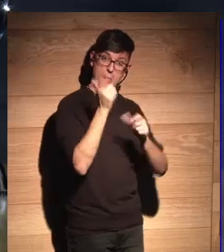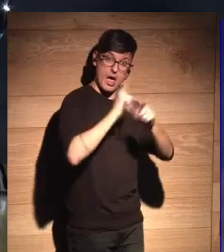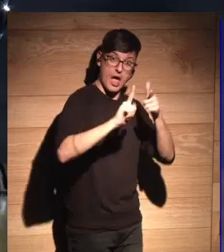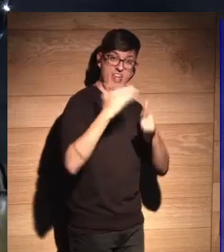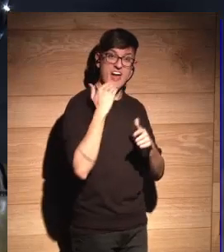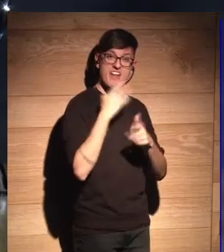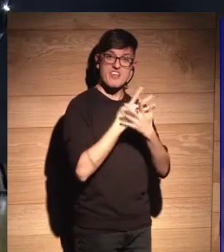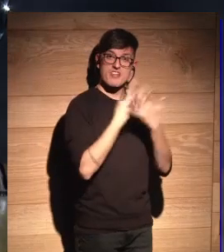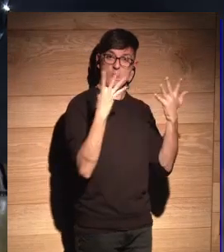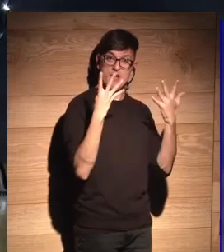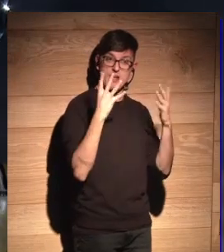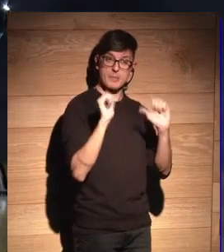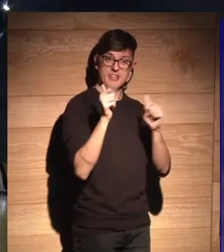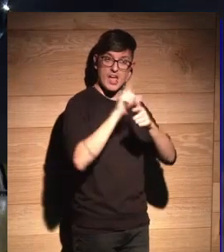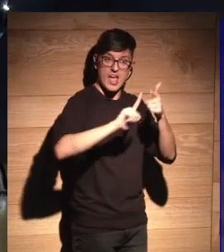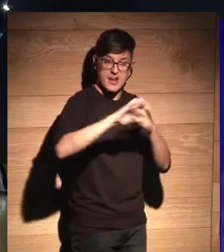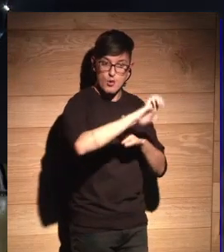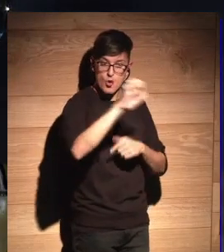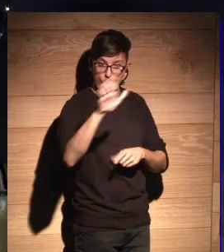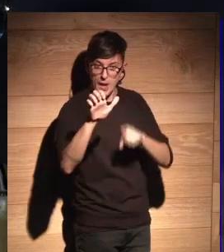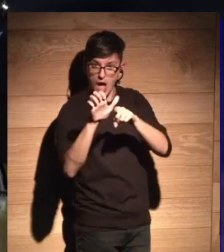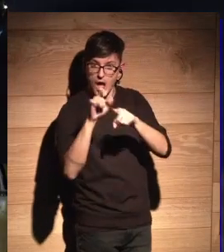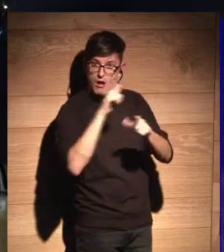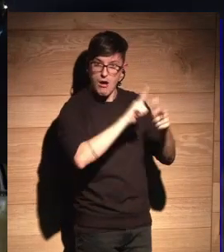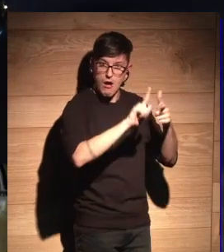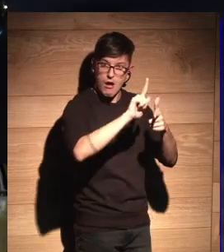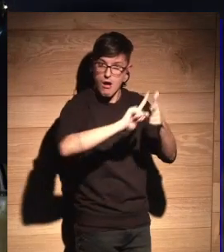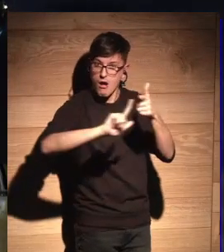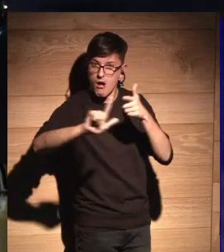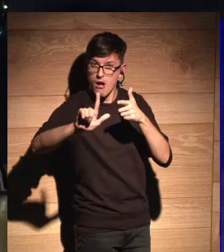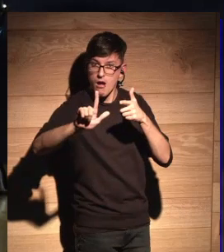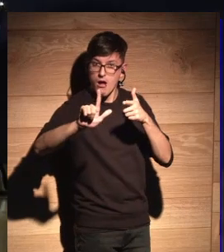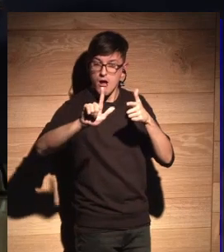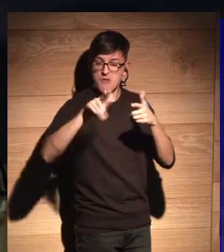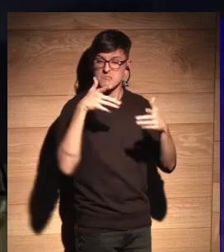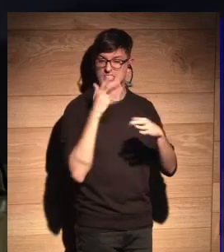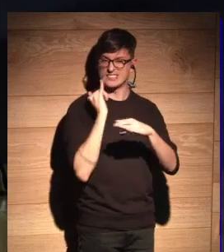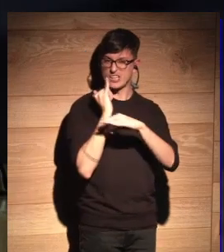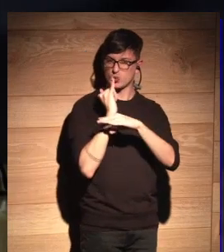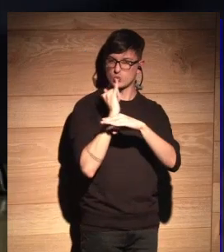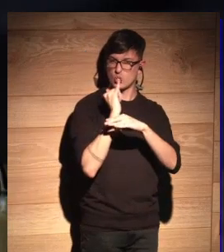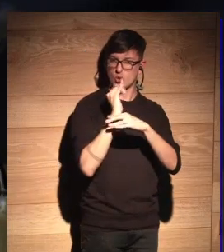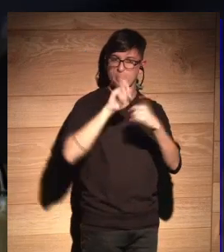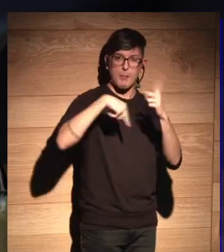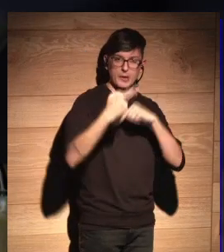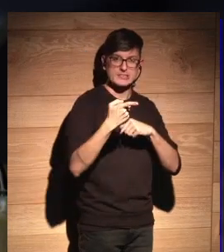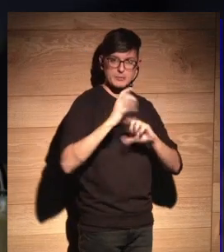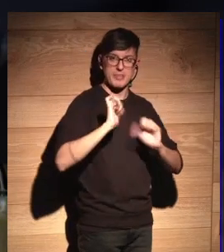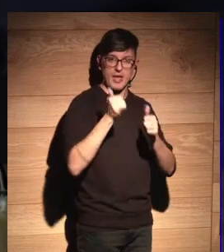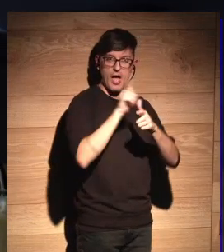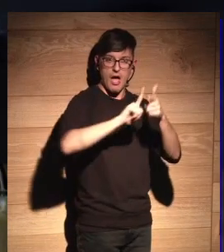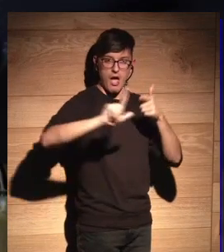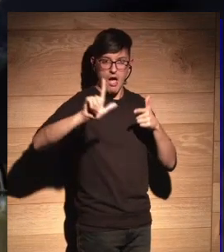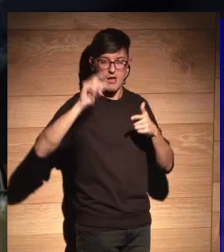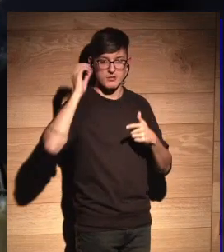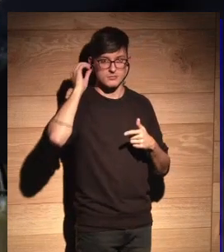for a year. And I this was after high school. And I thought, what can I